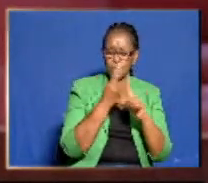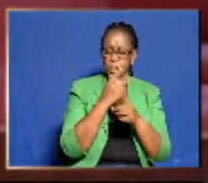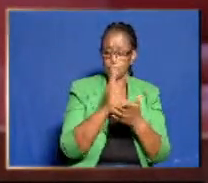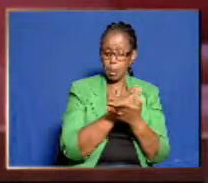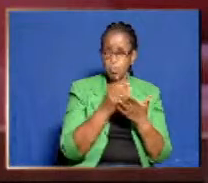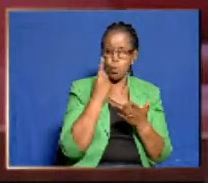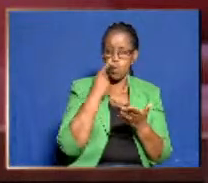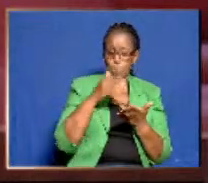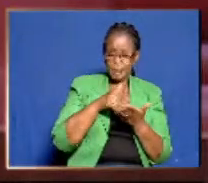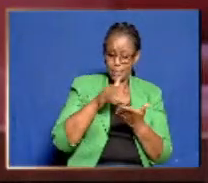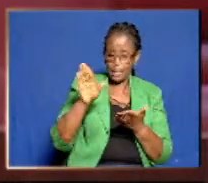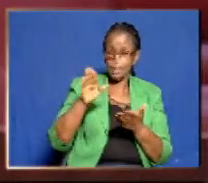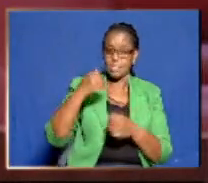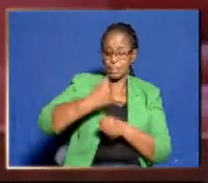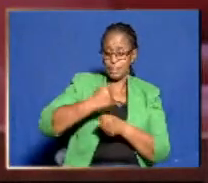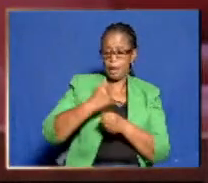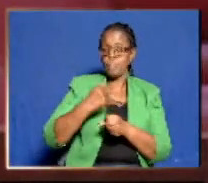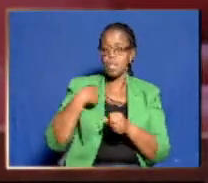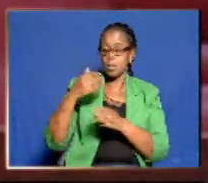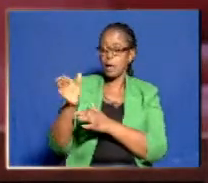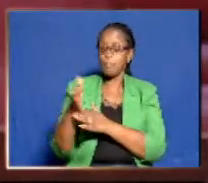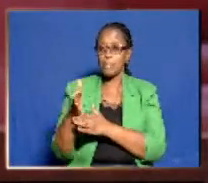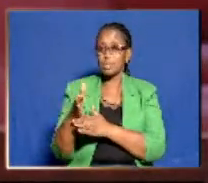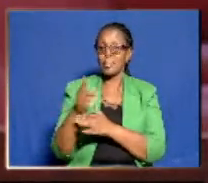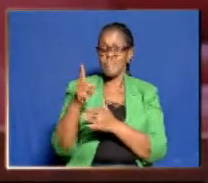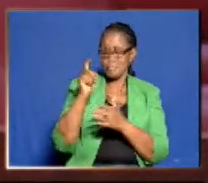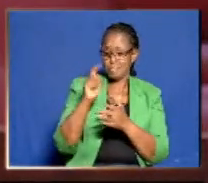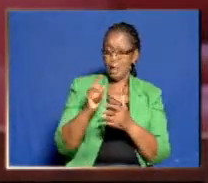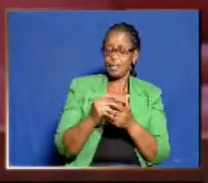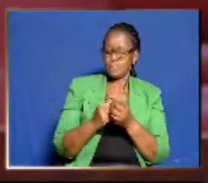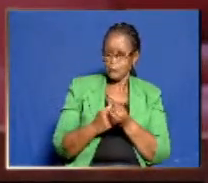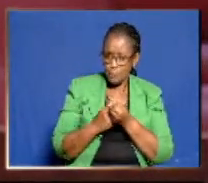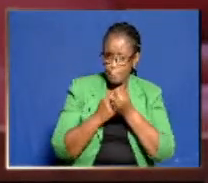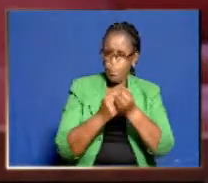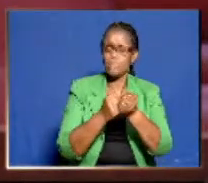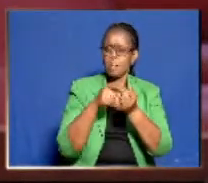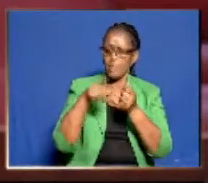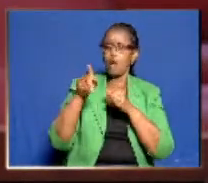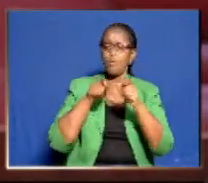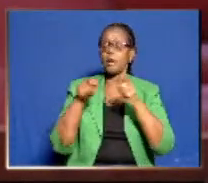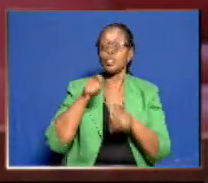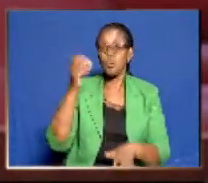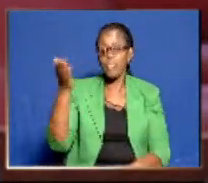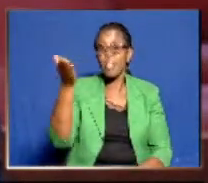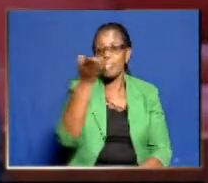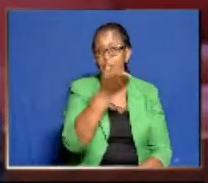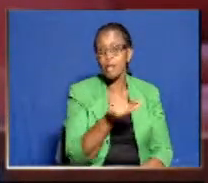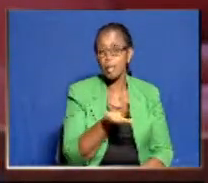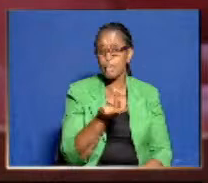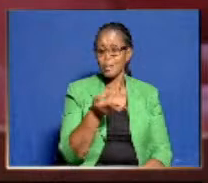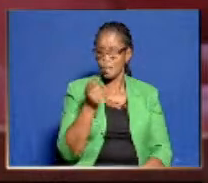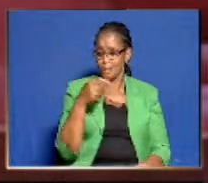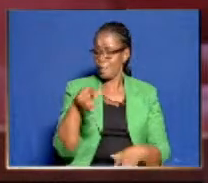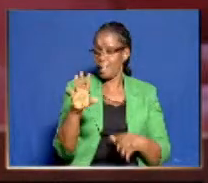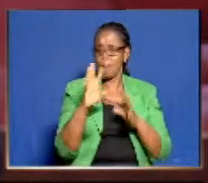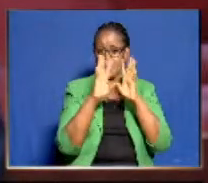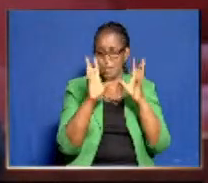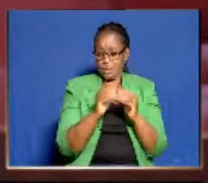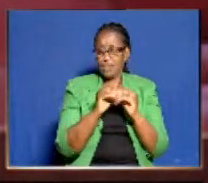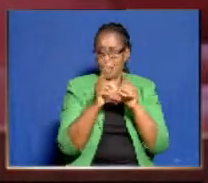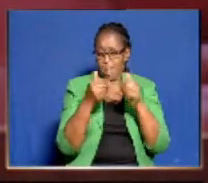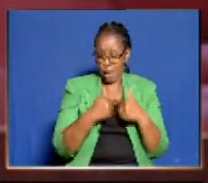the embassies, they should be able to finance their operations over there, Honorable Speaker, because in their budgets, they have